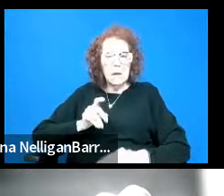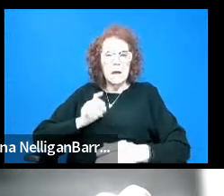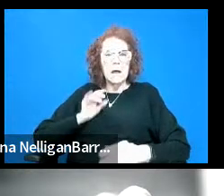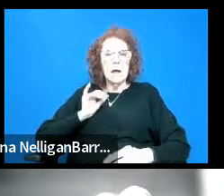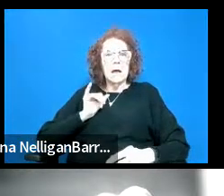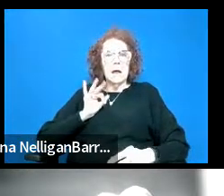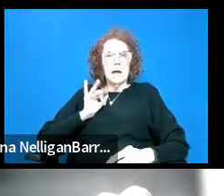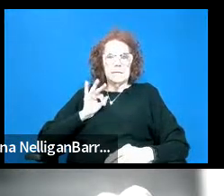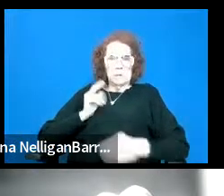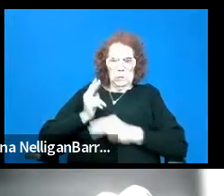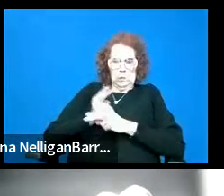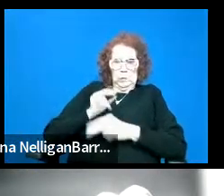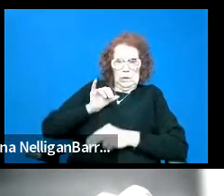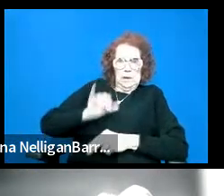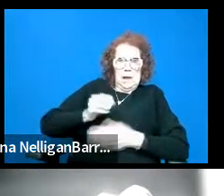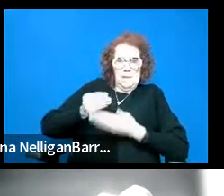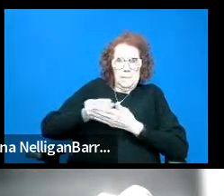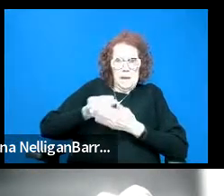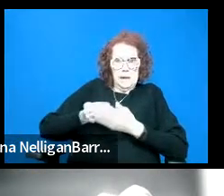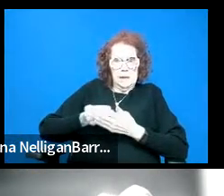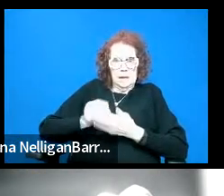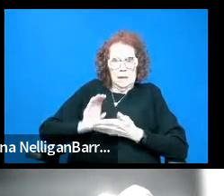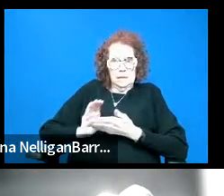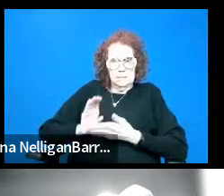self-governing body. Is that the intention there?